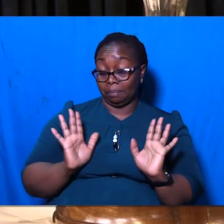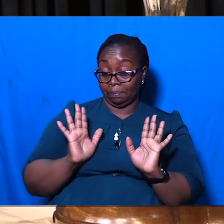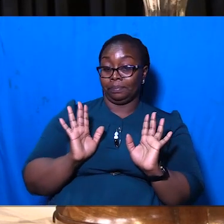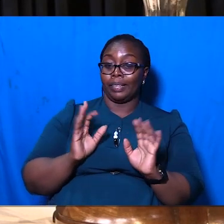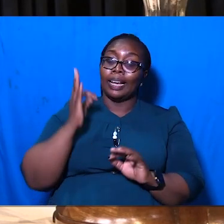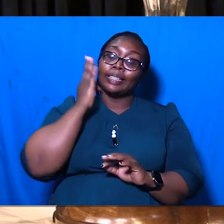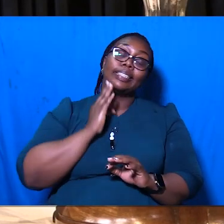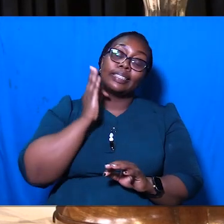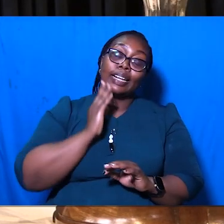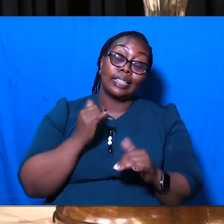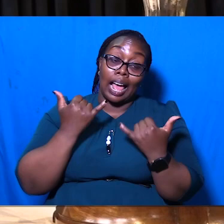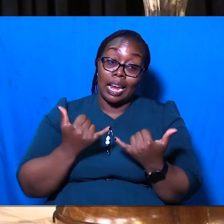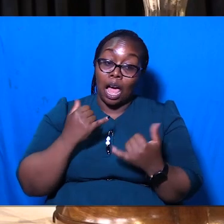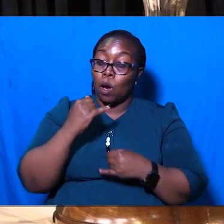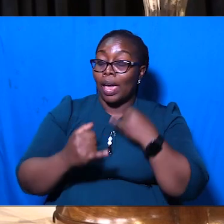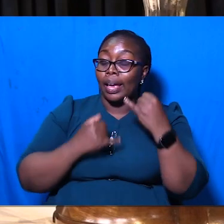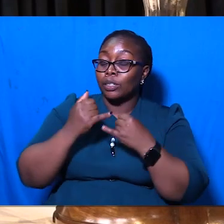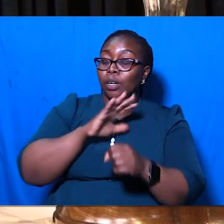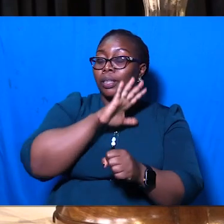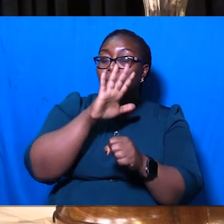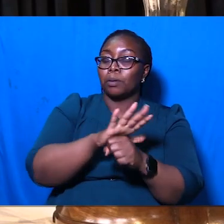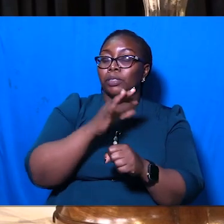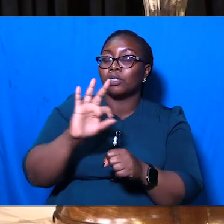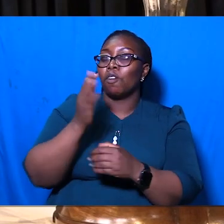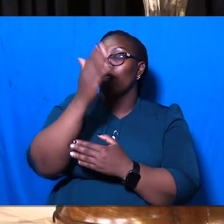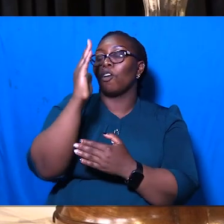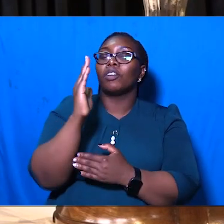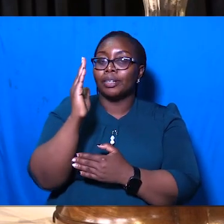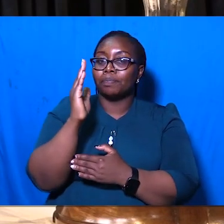become partakers of the promises of God.